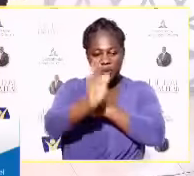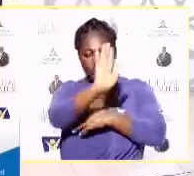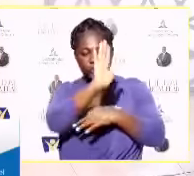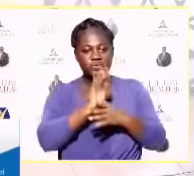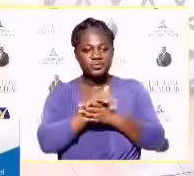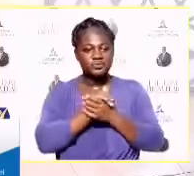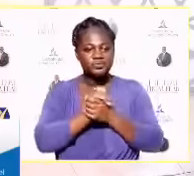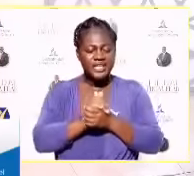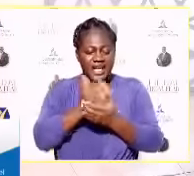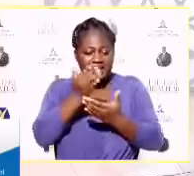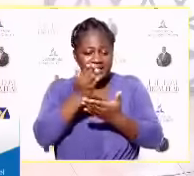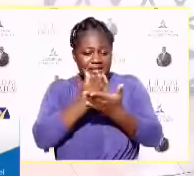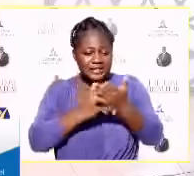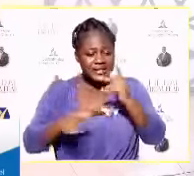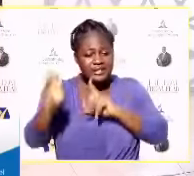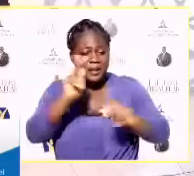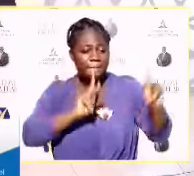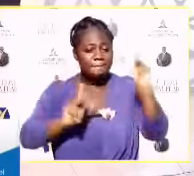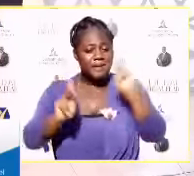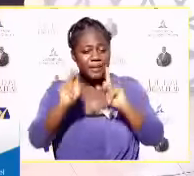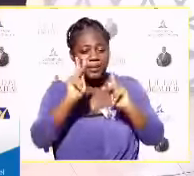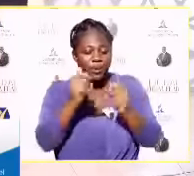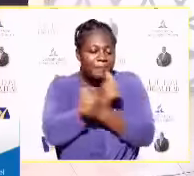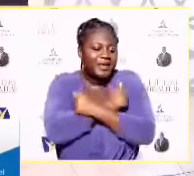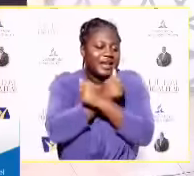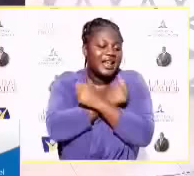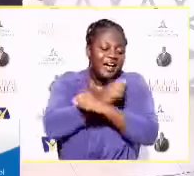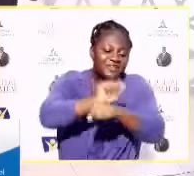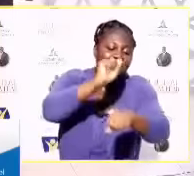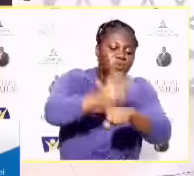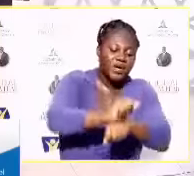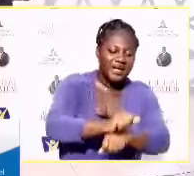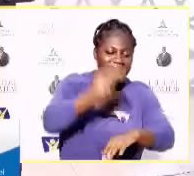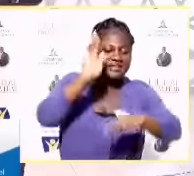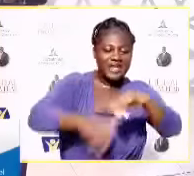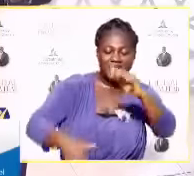There are some people, lovers of their work more than lovers of God.